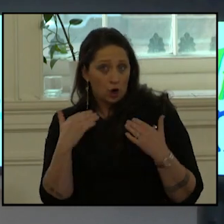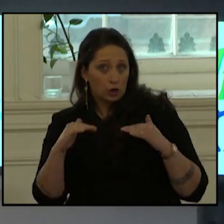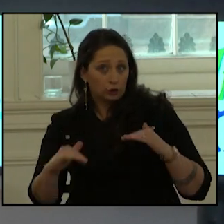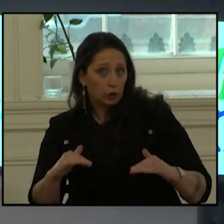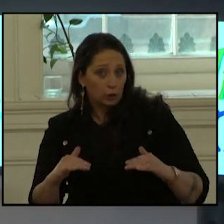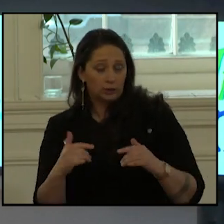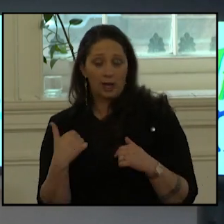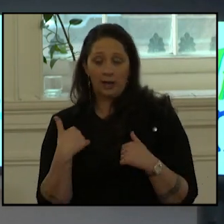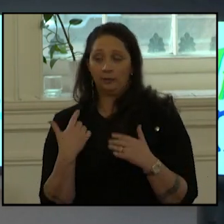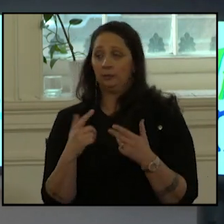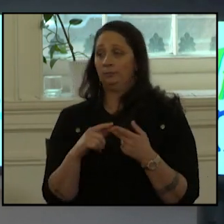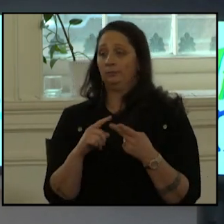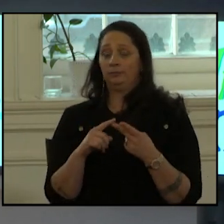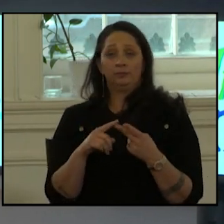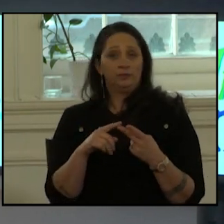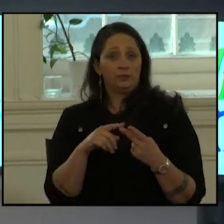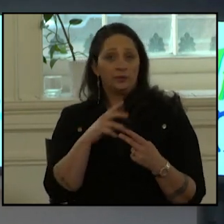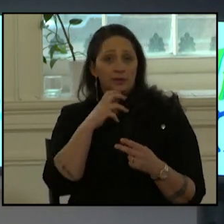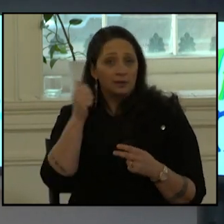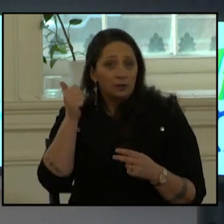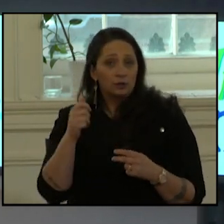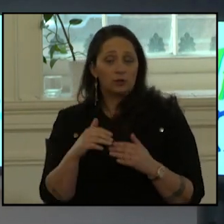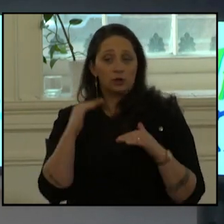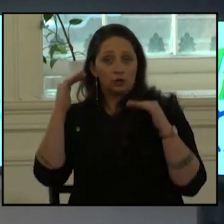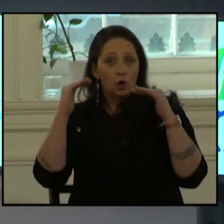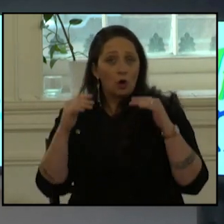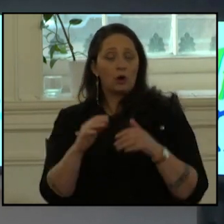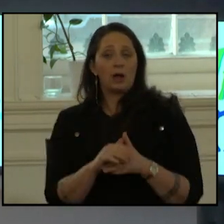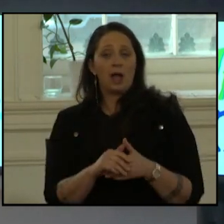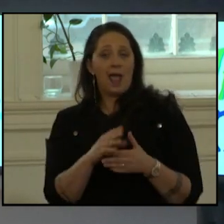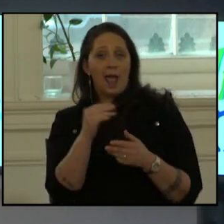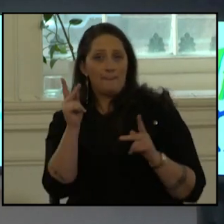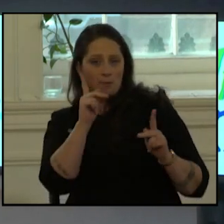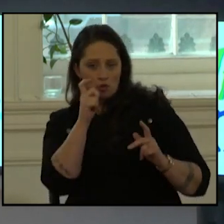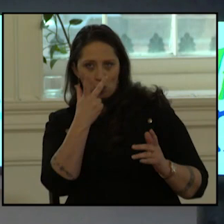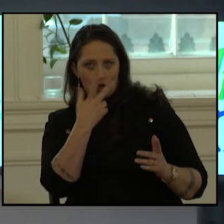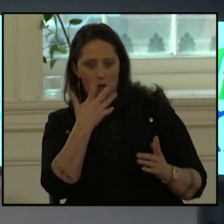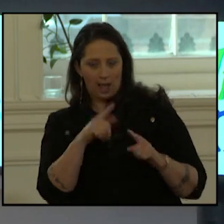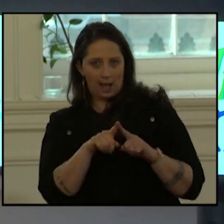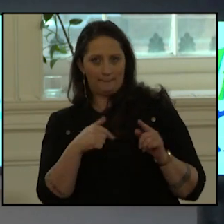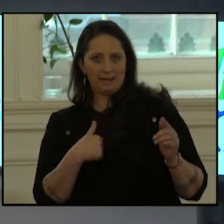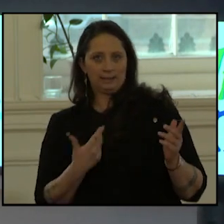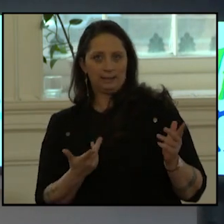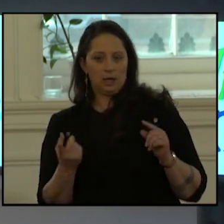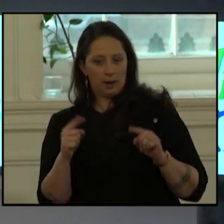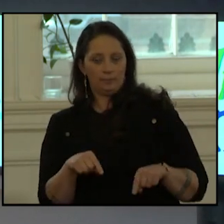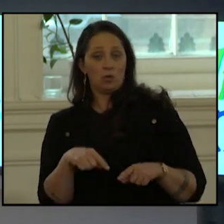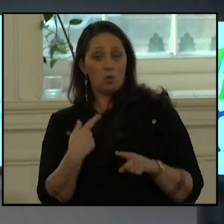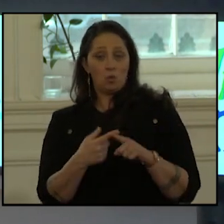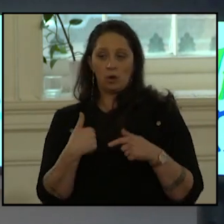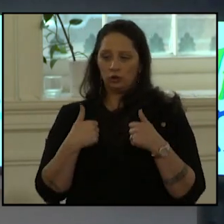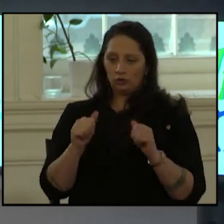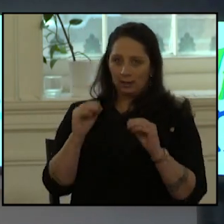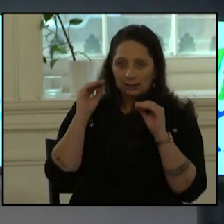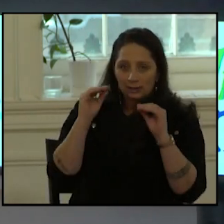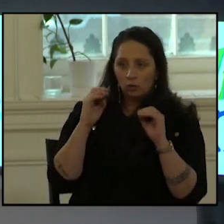adults, I have seniors coming, and folks that look like me. when I try to teach or when I try to educate, when I try to